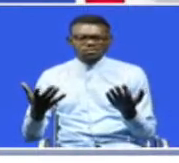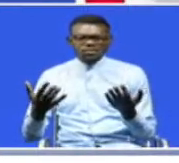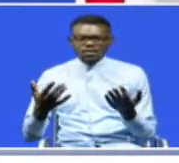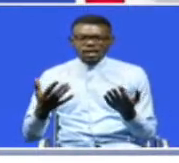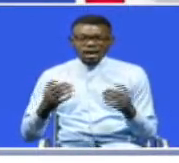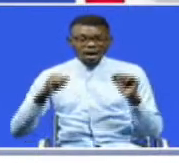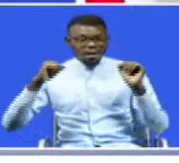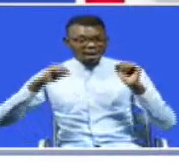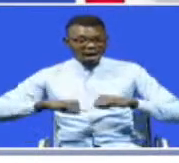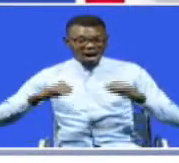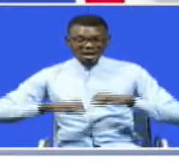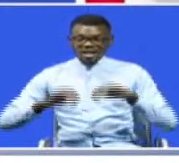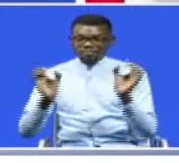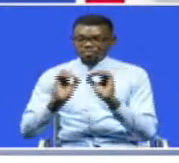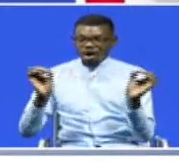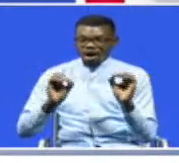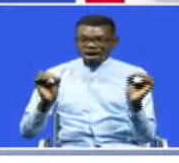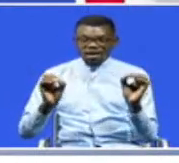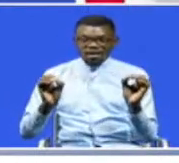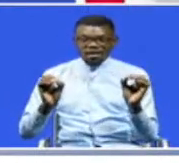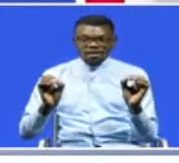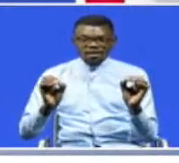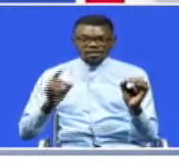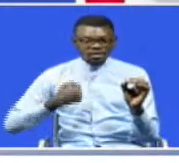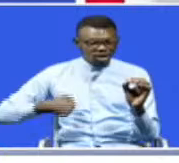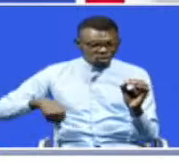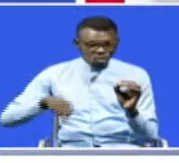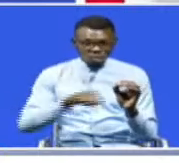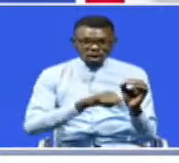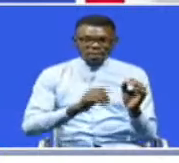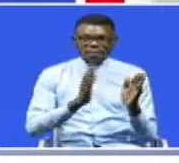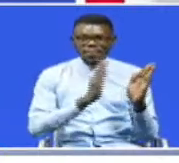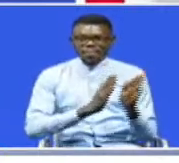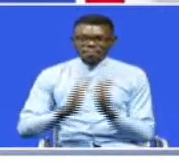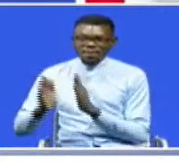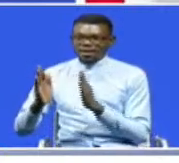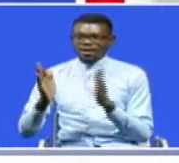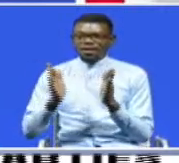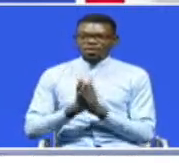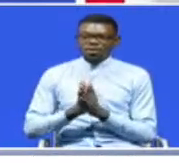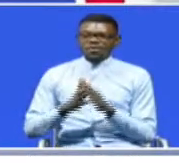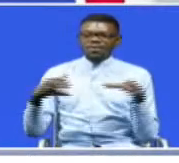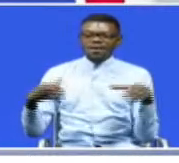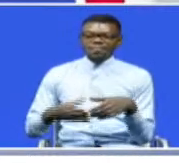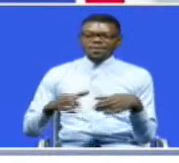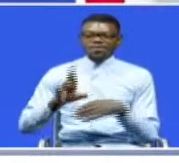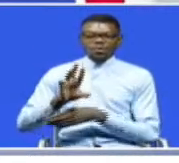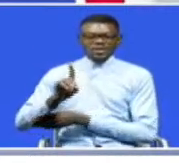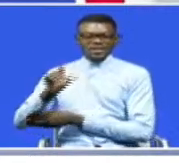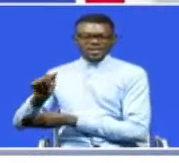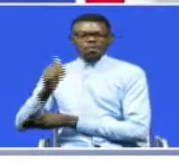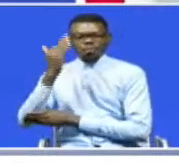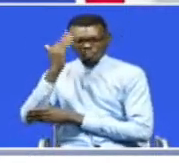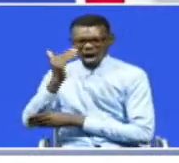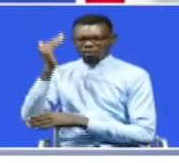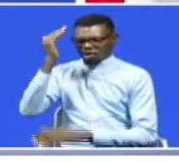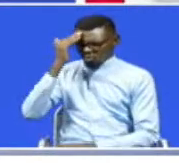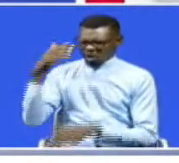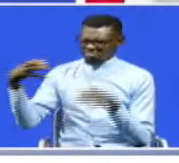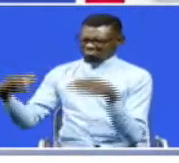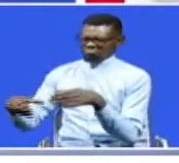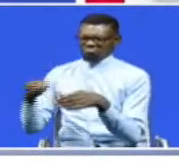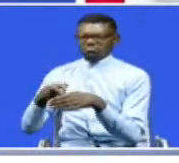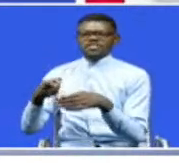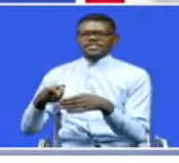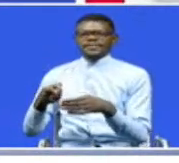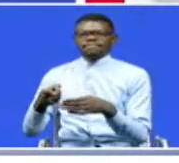kuelewana, basi tutachipanga na chama ya UDA kwa sababu ni chama tunajua,